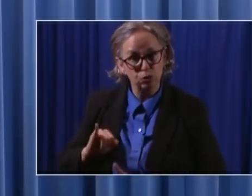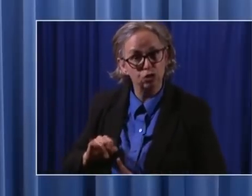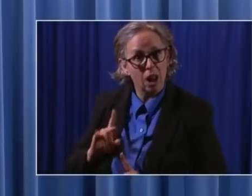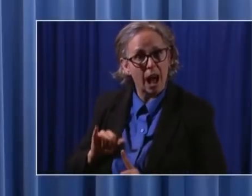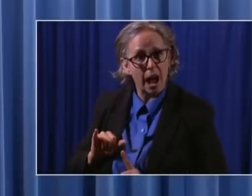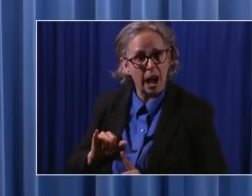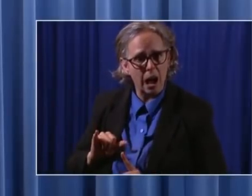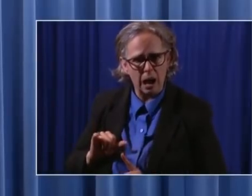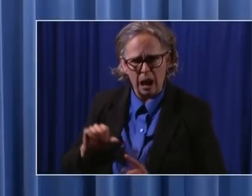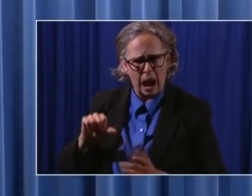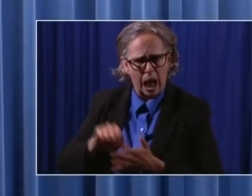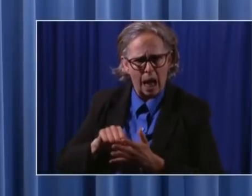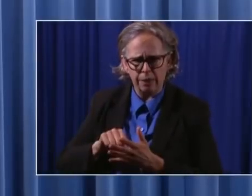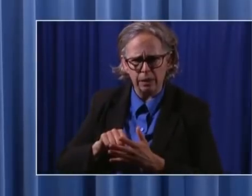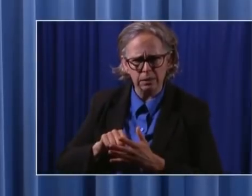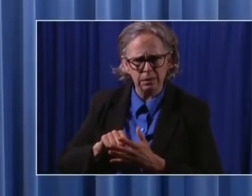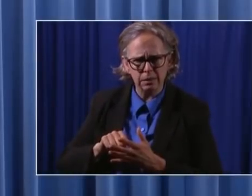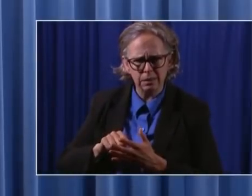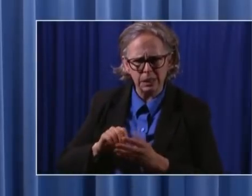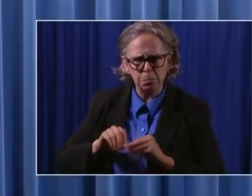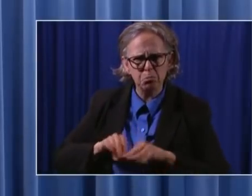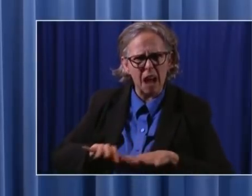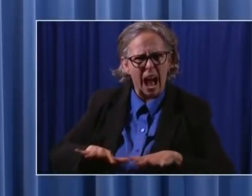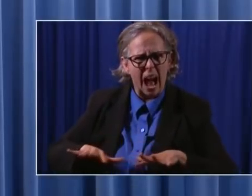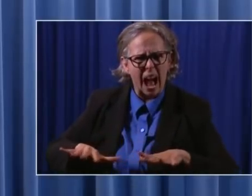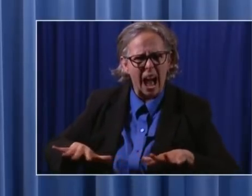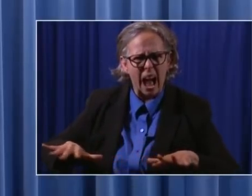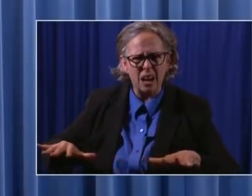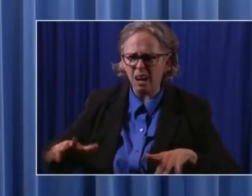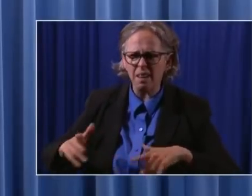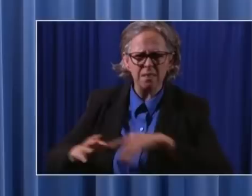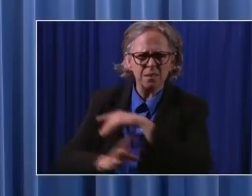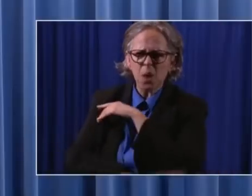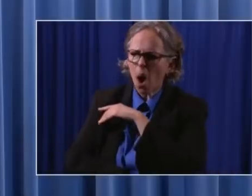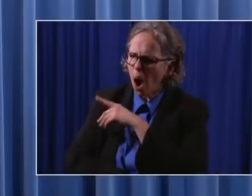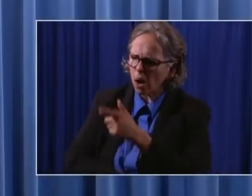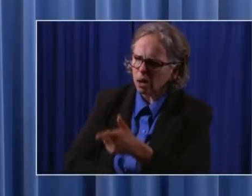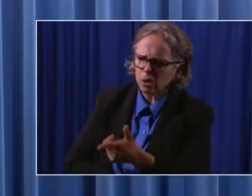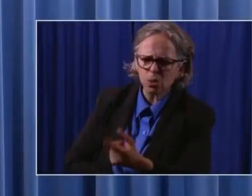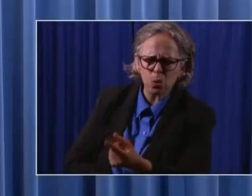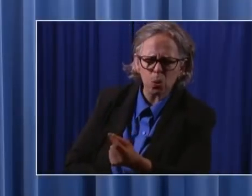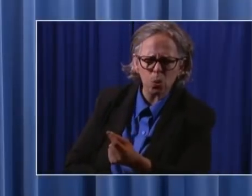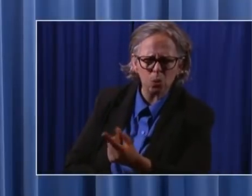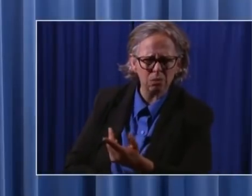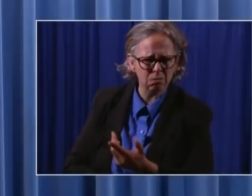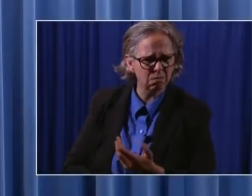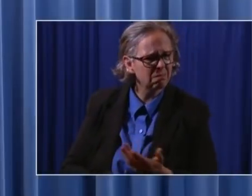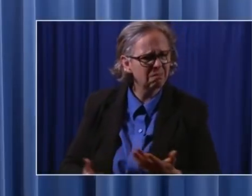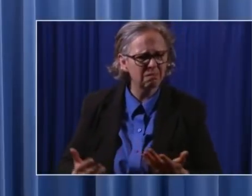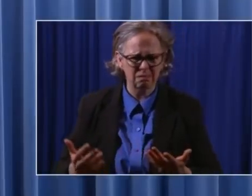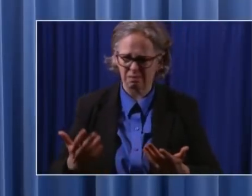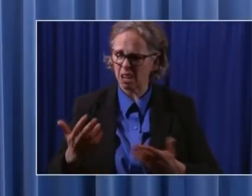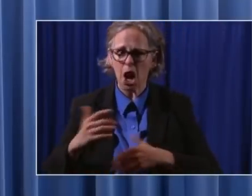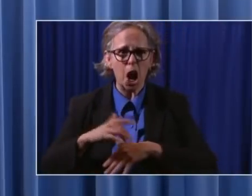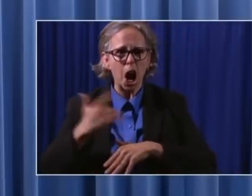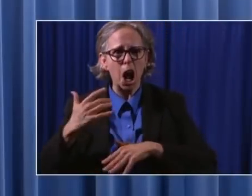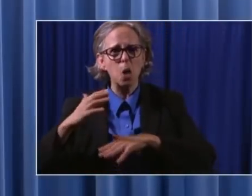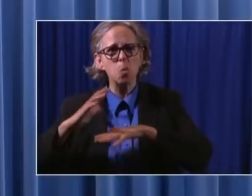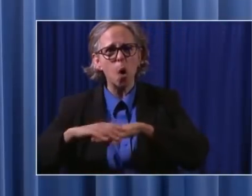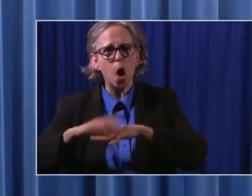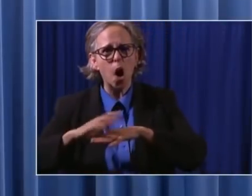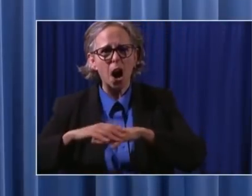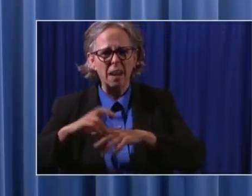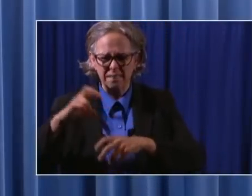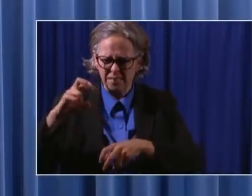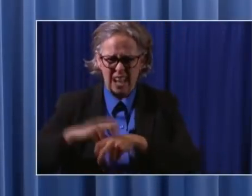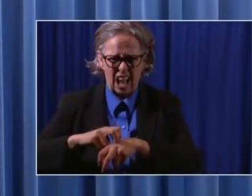now, so we're concerned. And so it's time. Okay, there's a warning. Now it's time for us to get control of that.